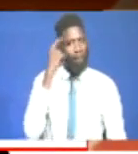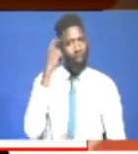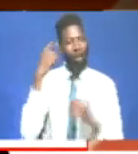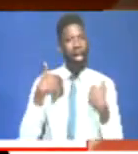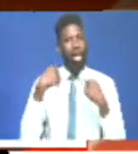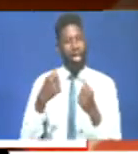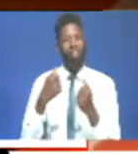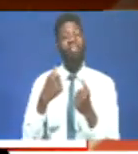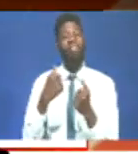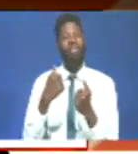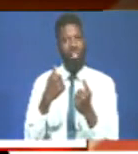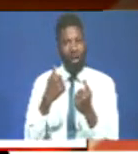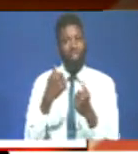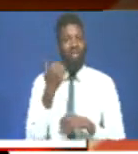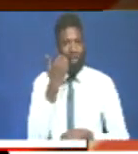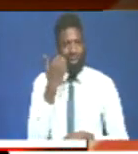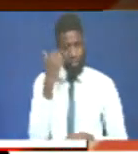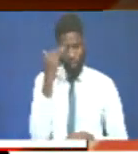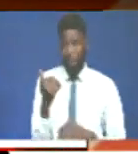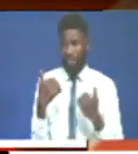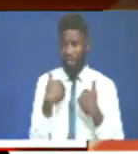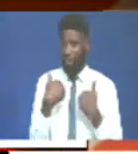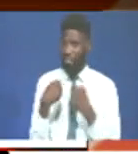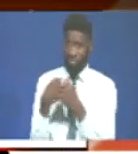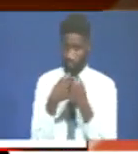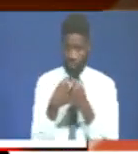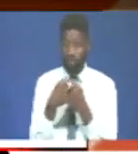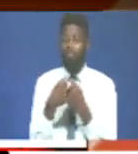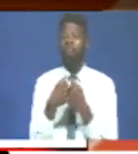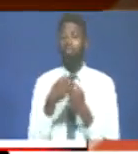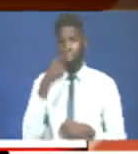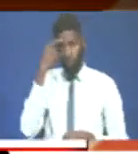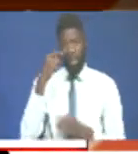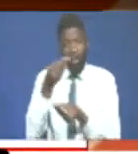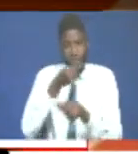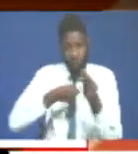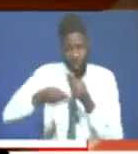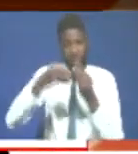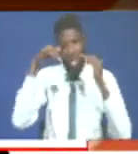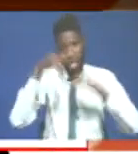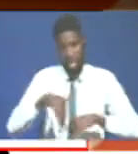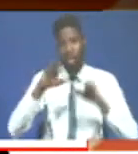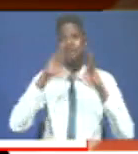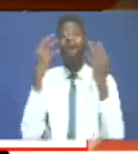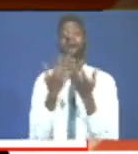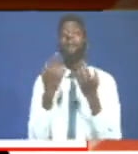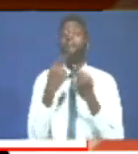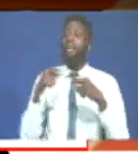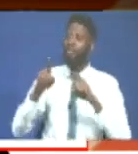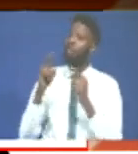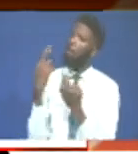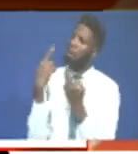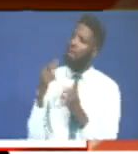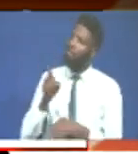rising cases owing to tough economic times experienced in the world, rather than just restraining themselves in the hope that they will